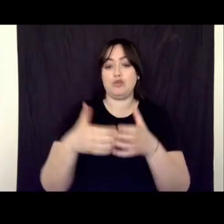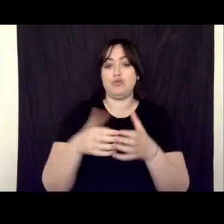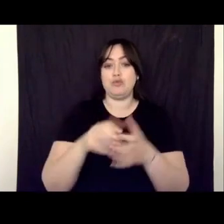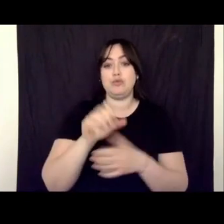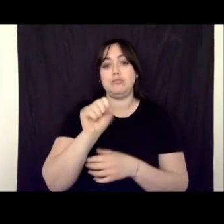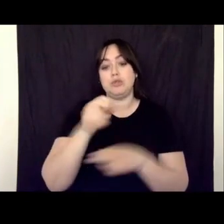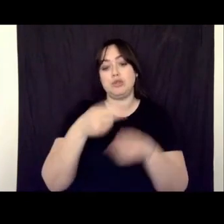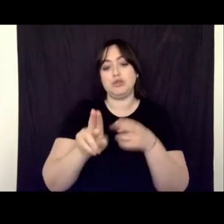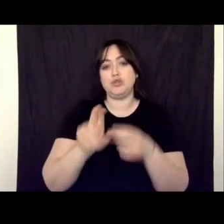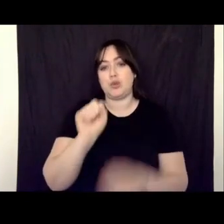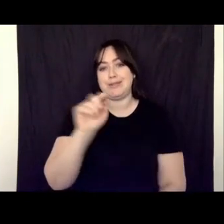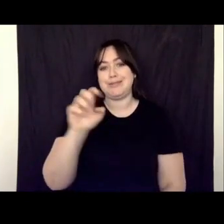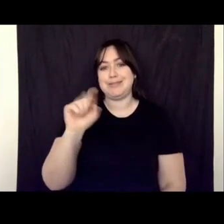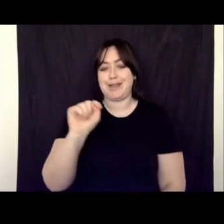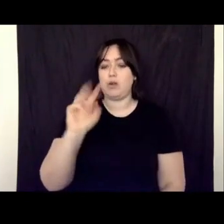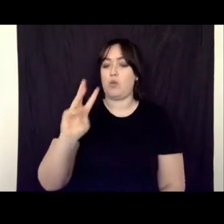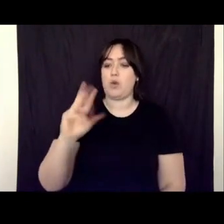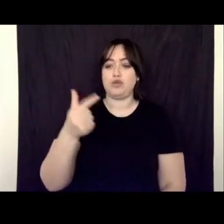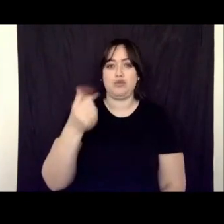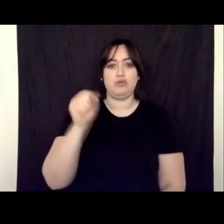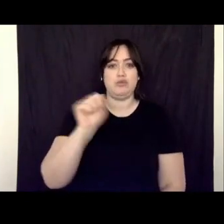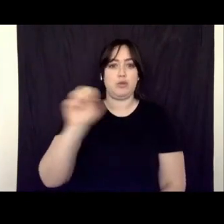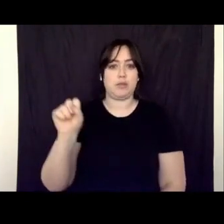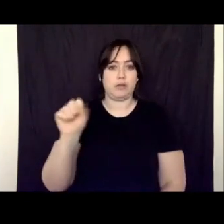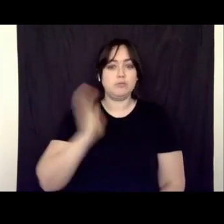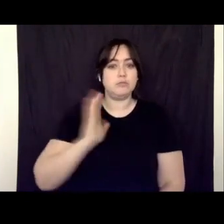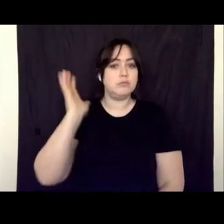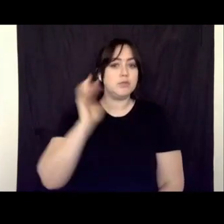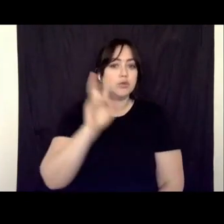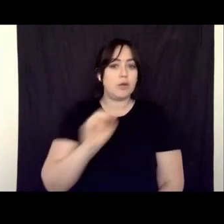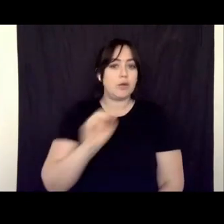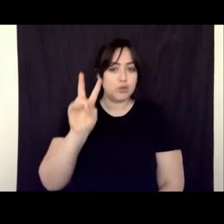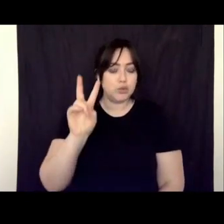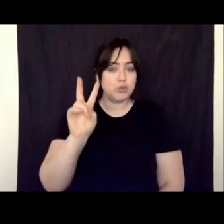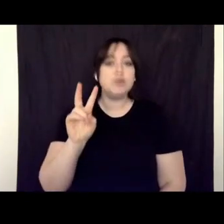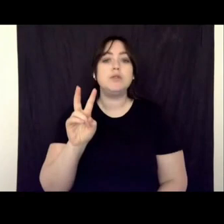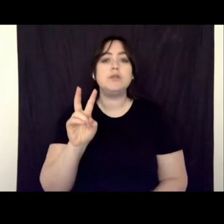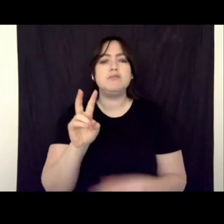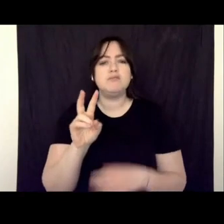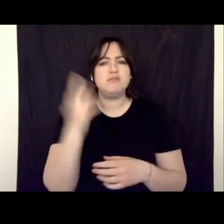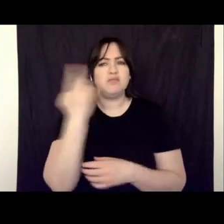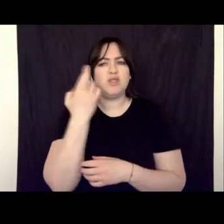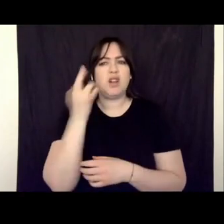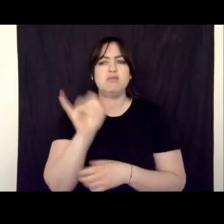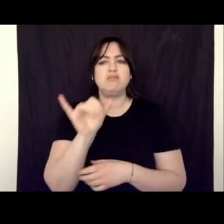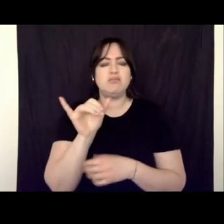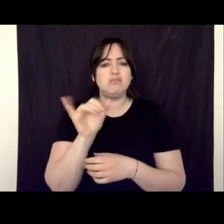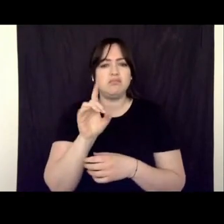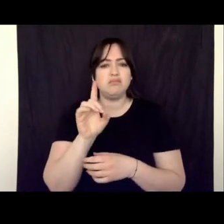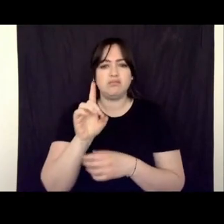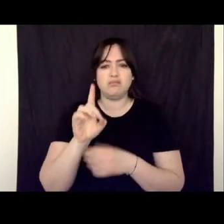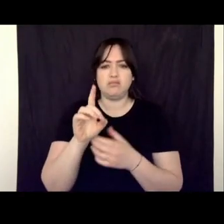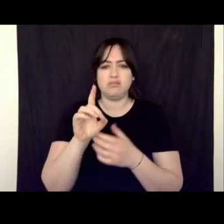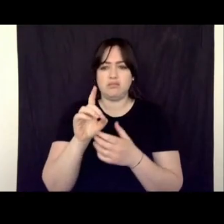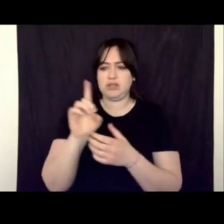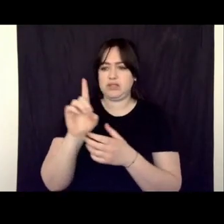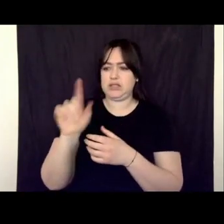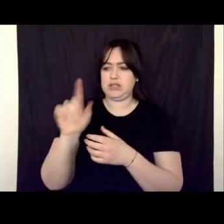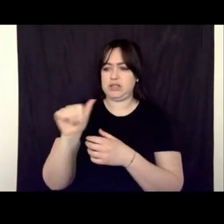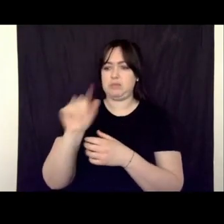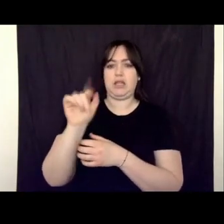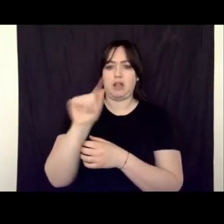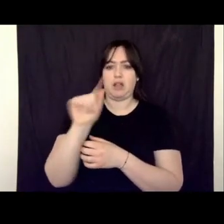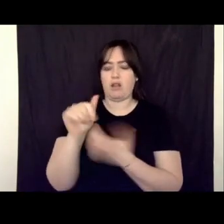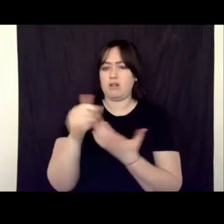2002, the UN Statistical Commission realized that the state of disability data was not very good, and convened the